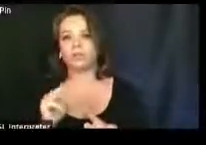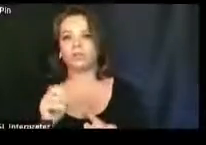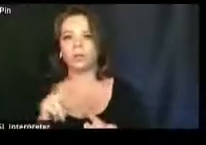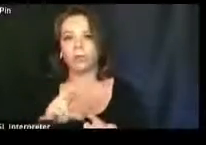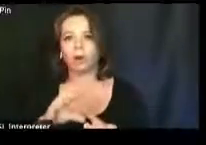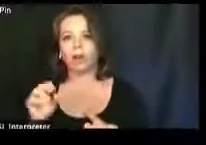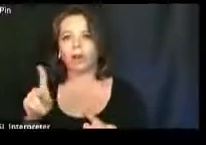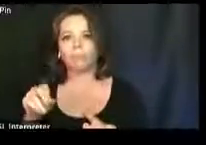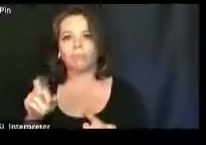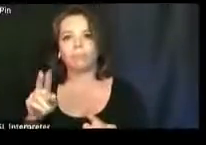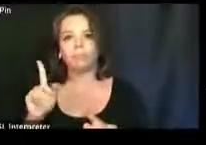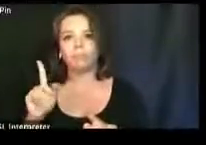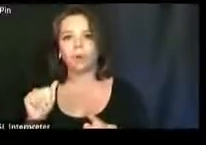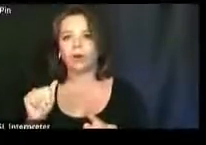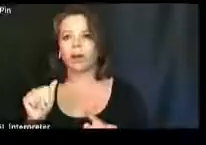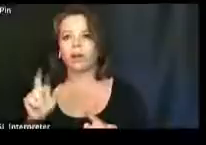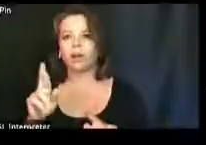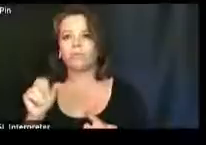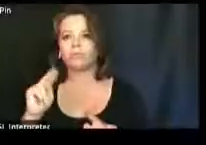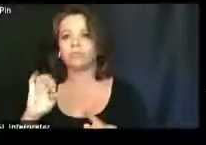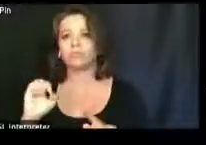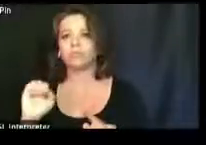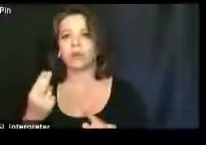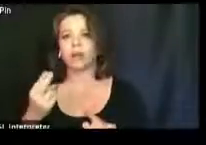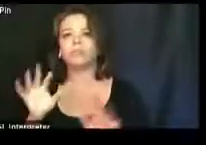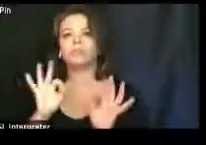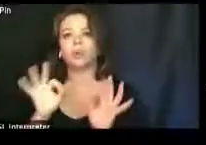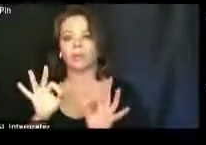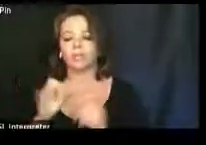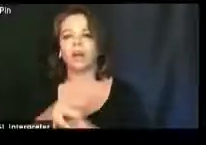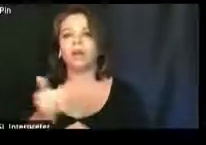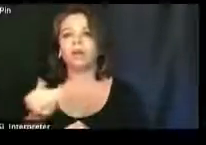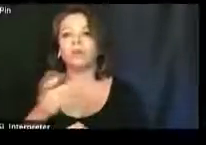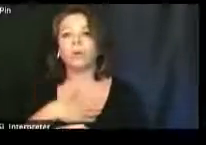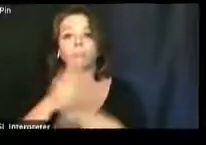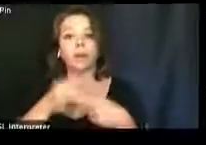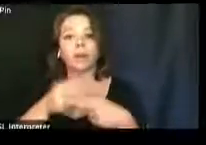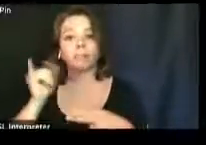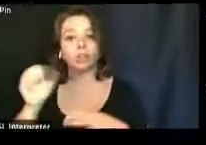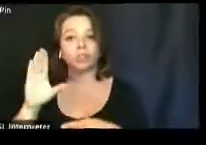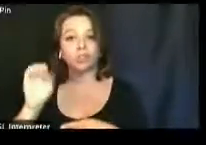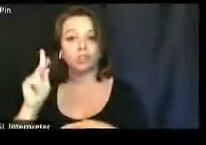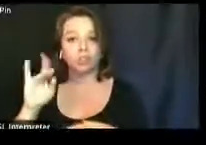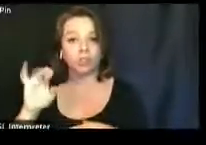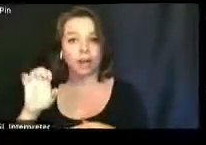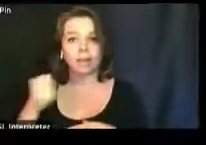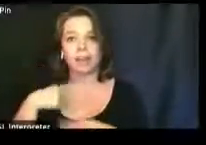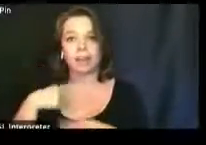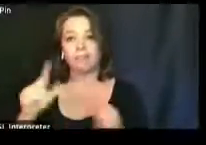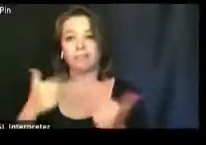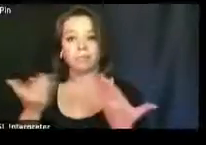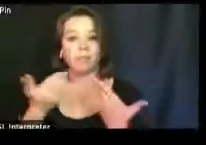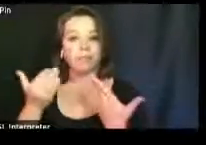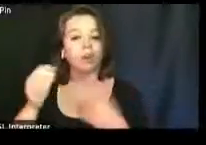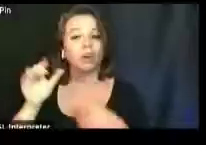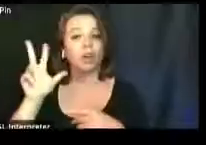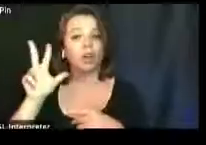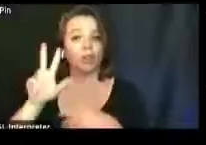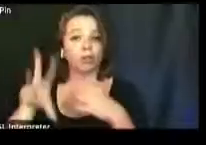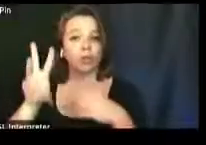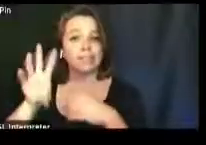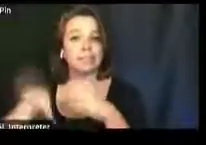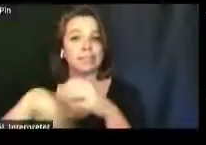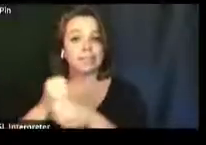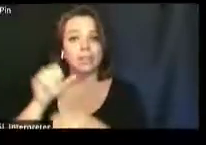Ranch. Yes, you got it. So my name is Jackie, and I'm a 36-year resident of the Santa Clarita Valley. I am